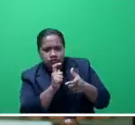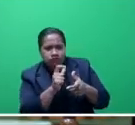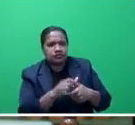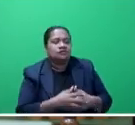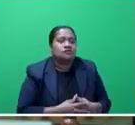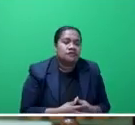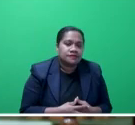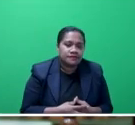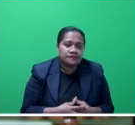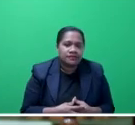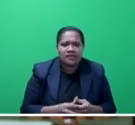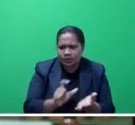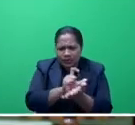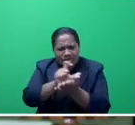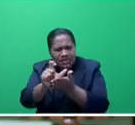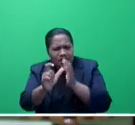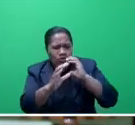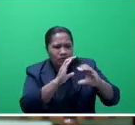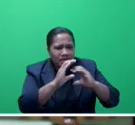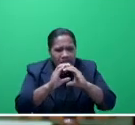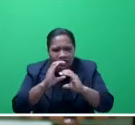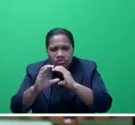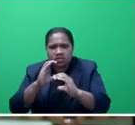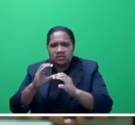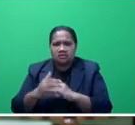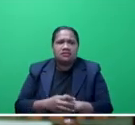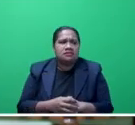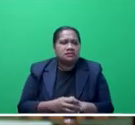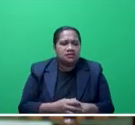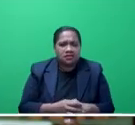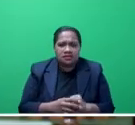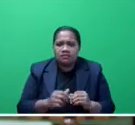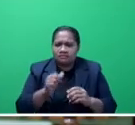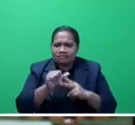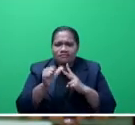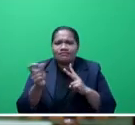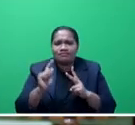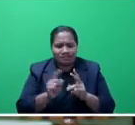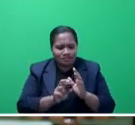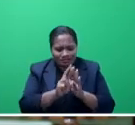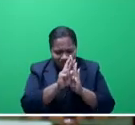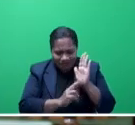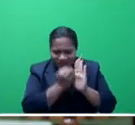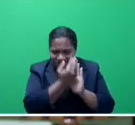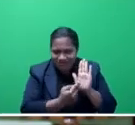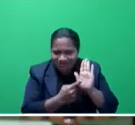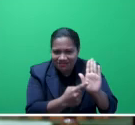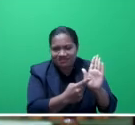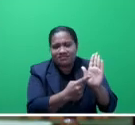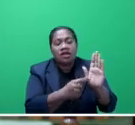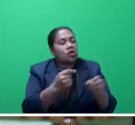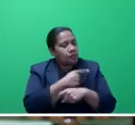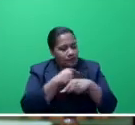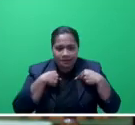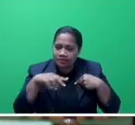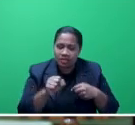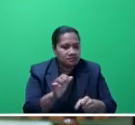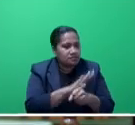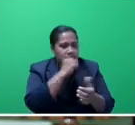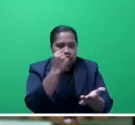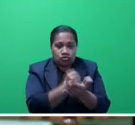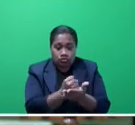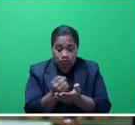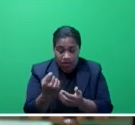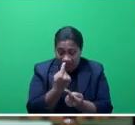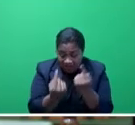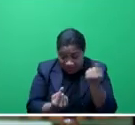centres, clear communications, and the enforcement of the rule of law. So we must ensure each of these arms of government